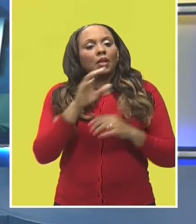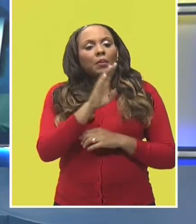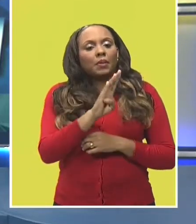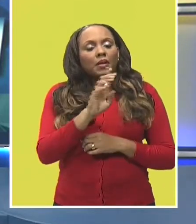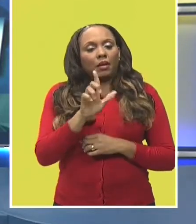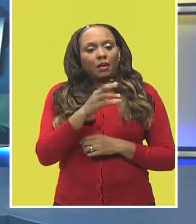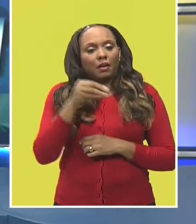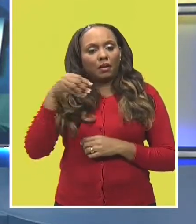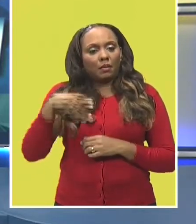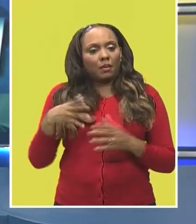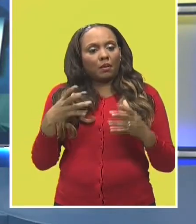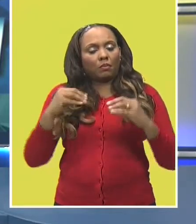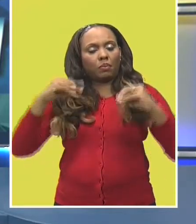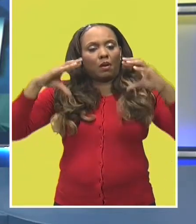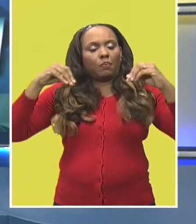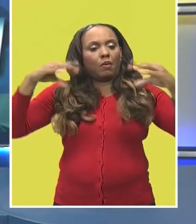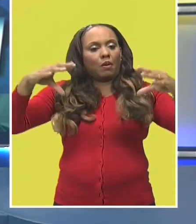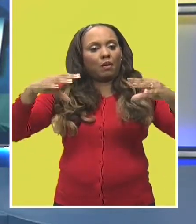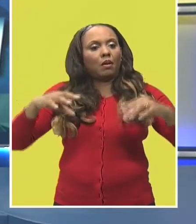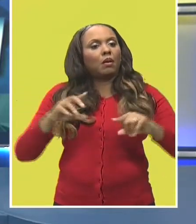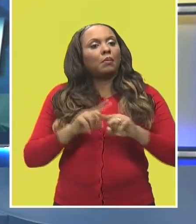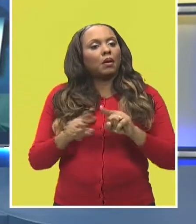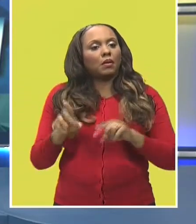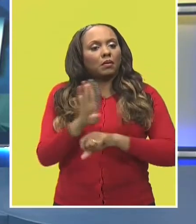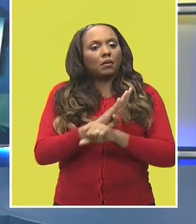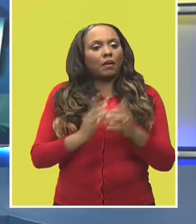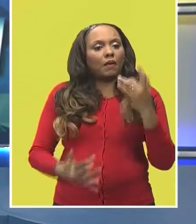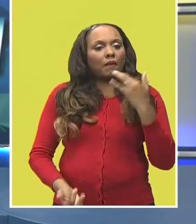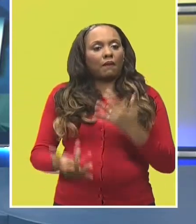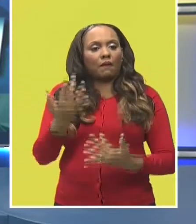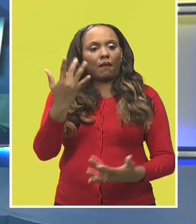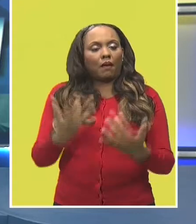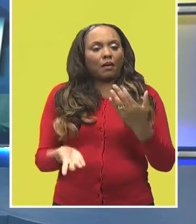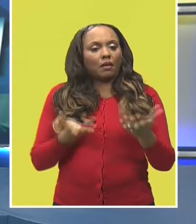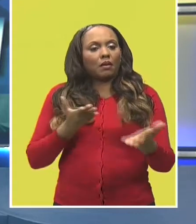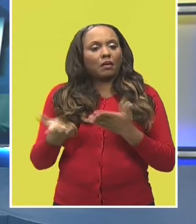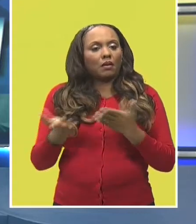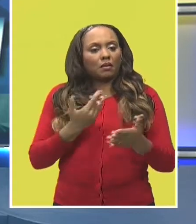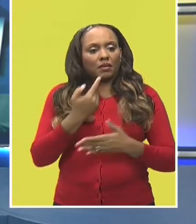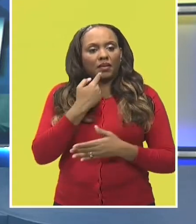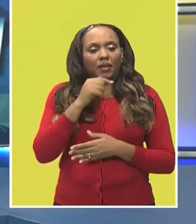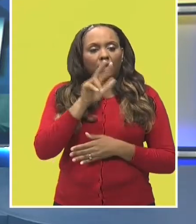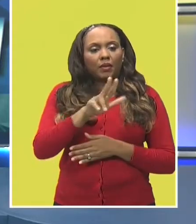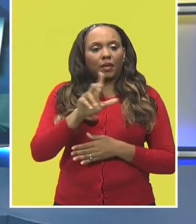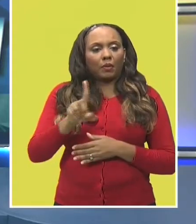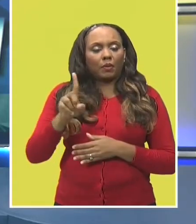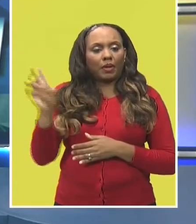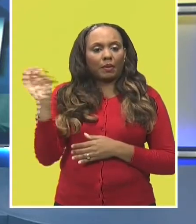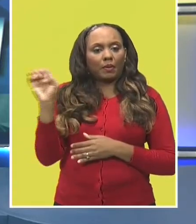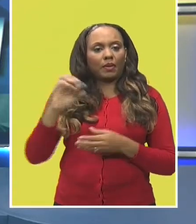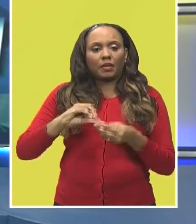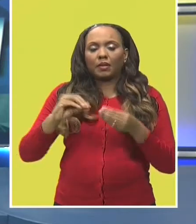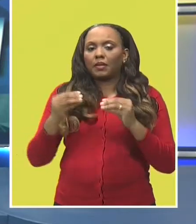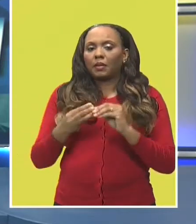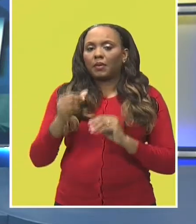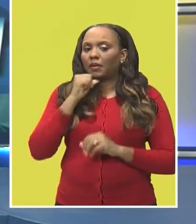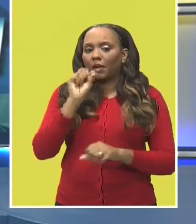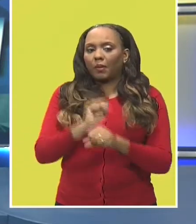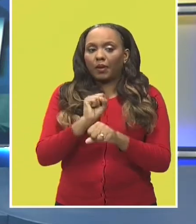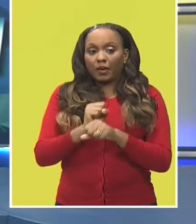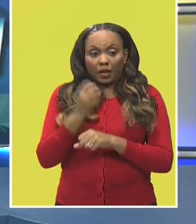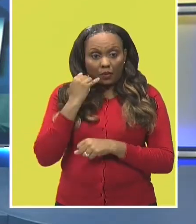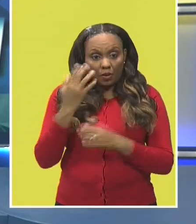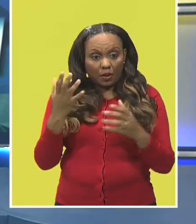the island, the Barbados Fire Service is reporting that its 311 emergency number is down. It is asking the public to call